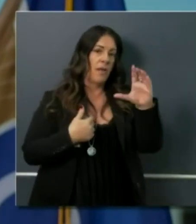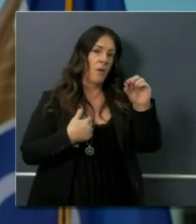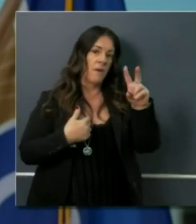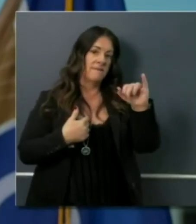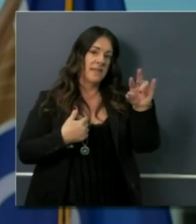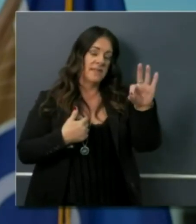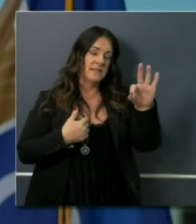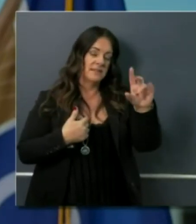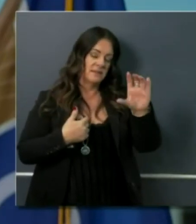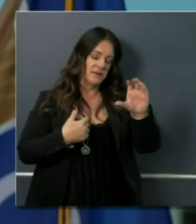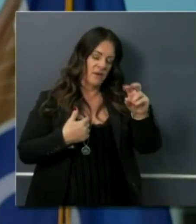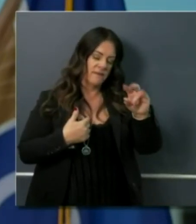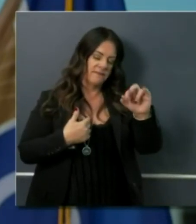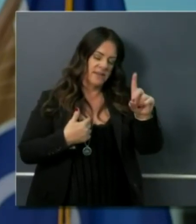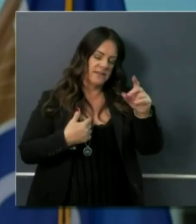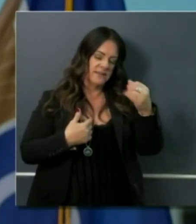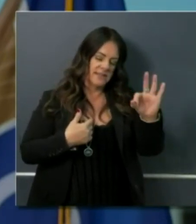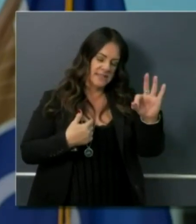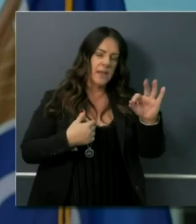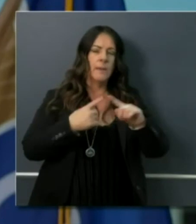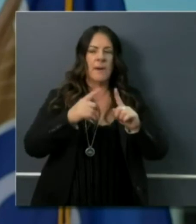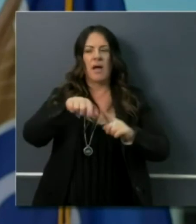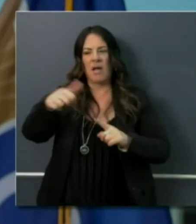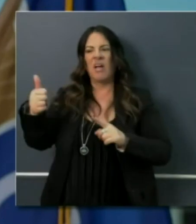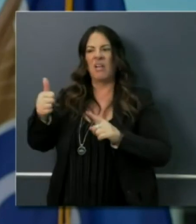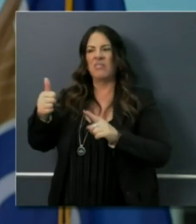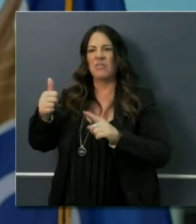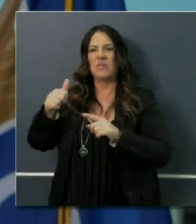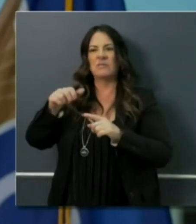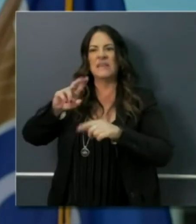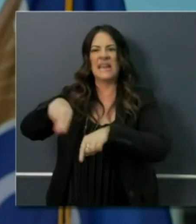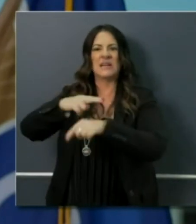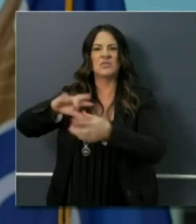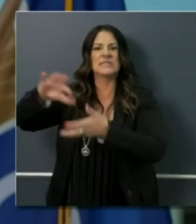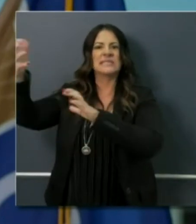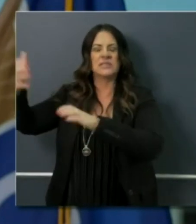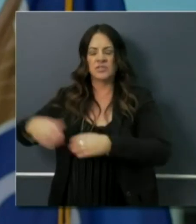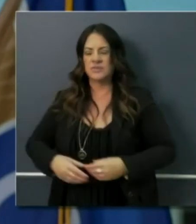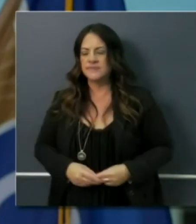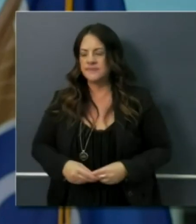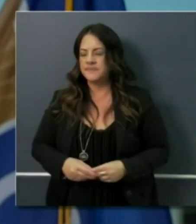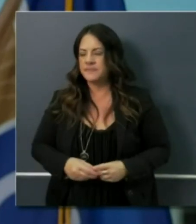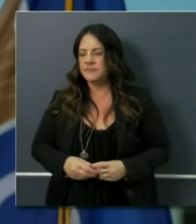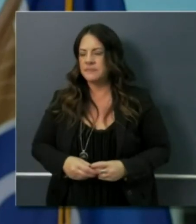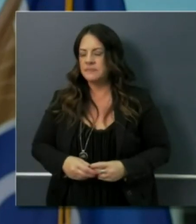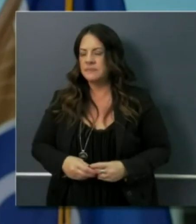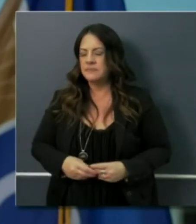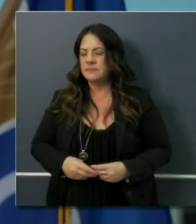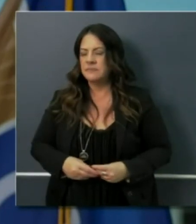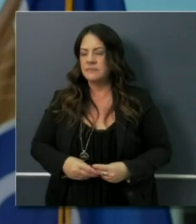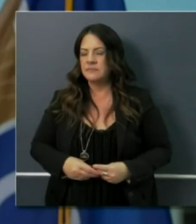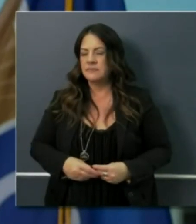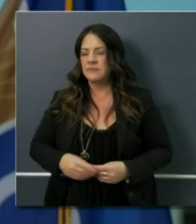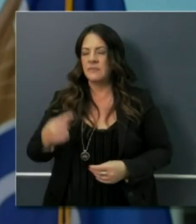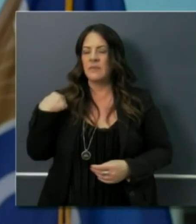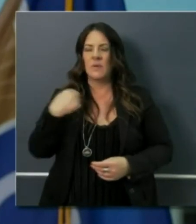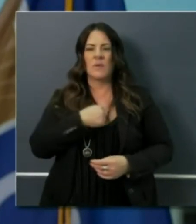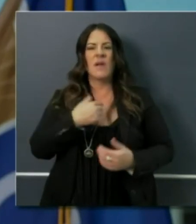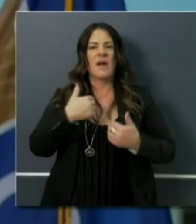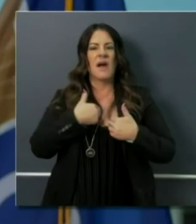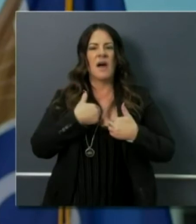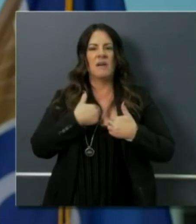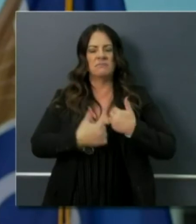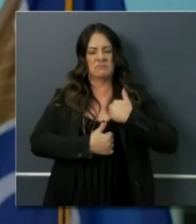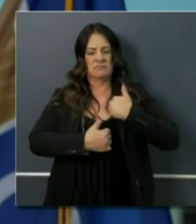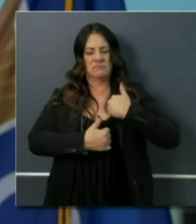I mentioned yesterday, may not have been picked up by many individuals, that we have National Guard